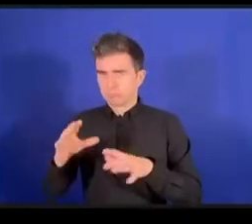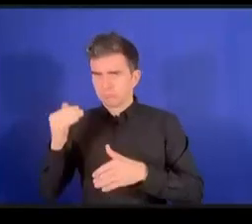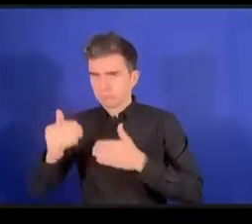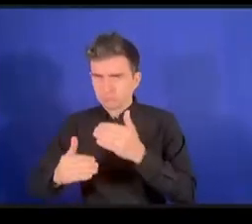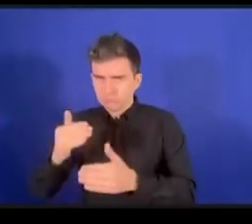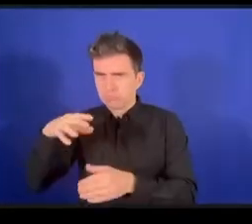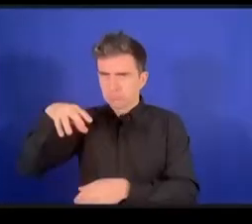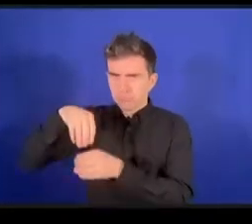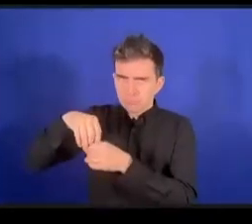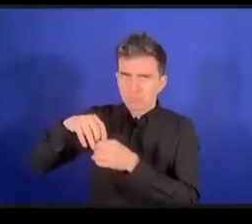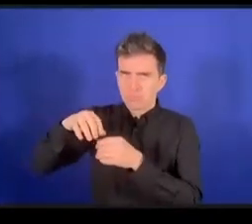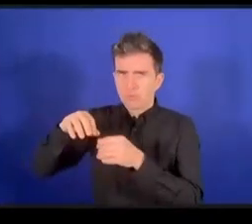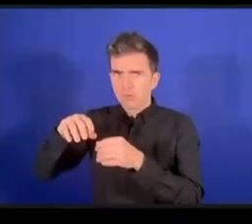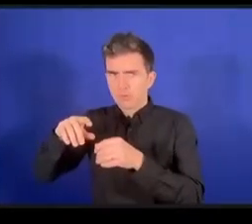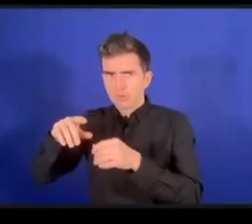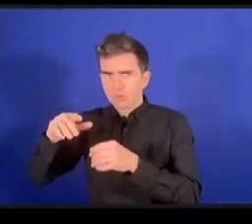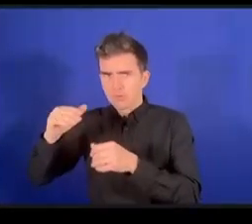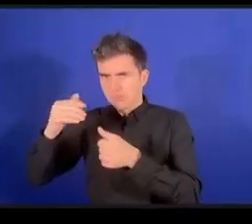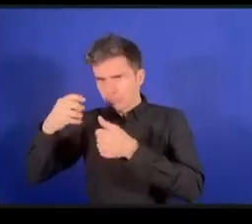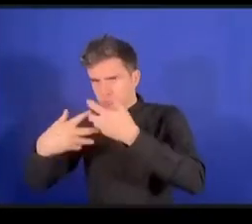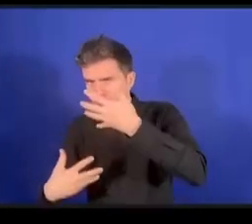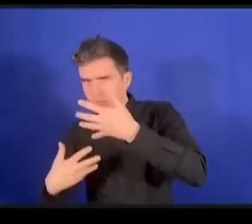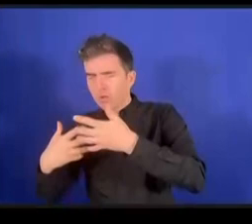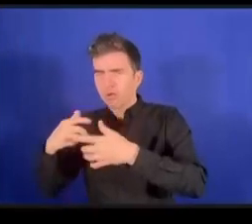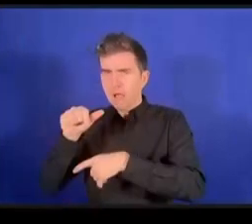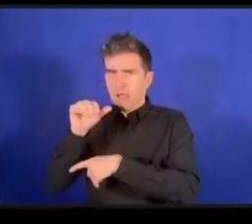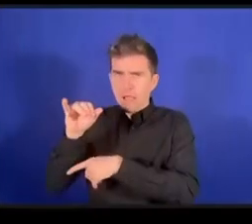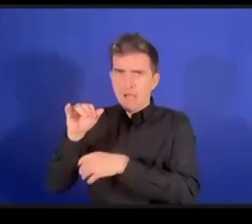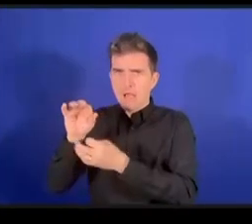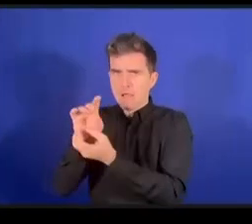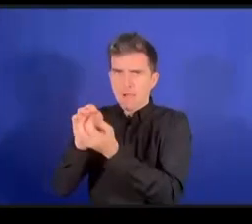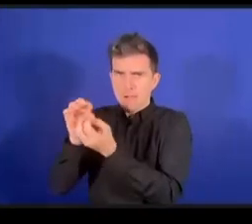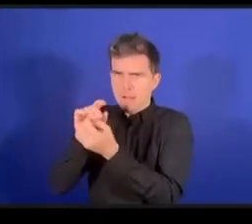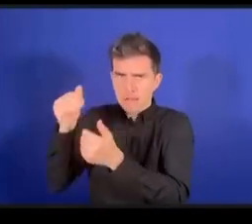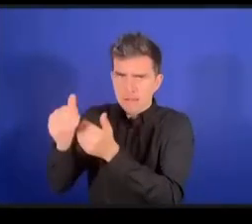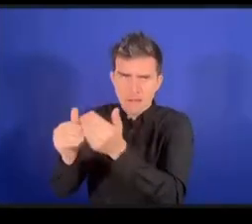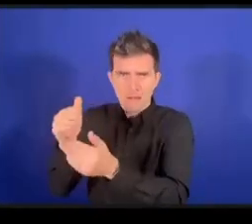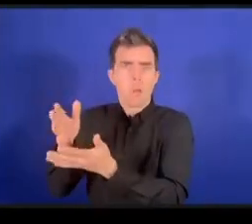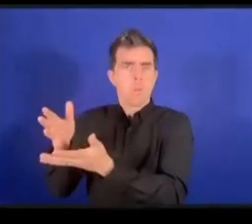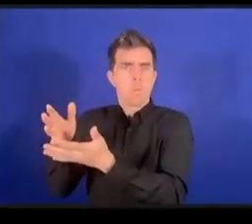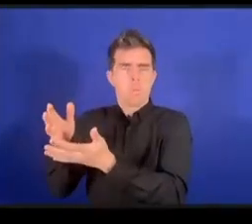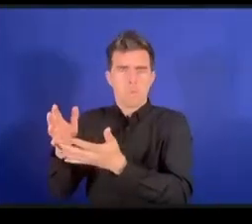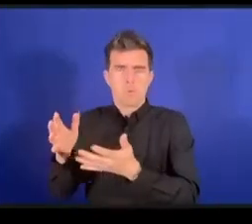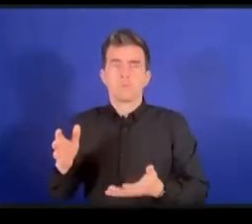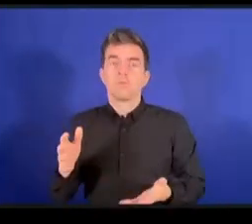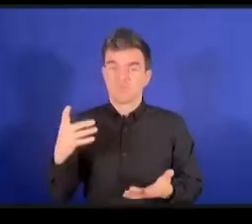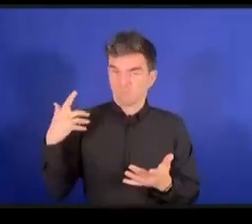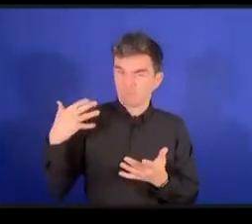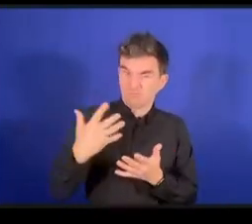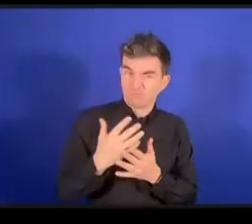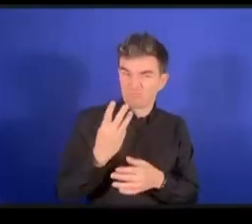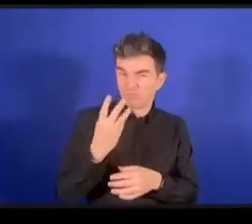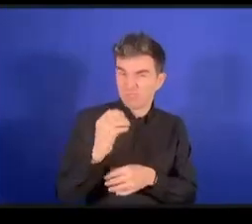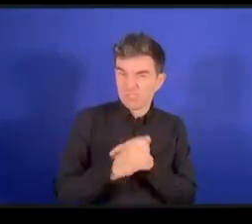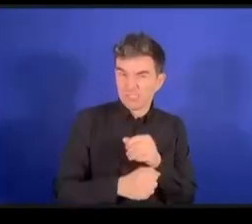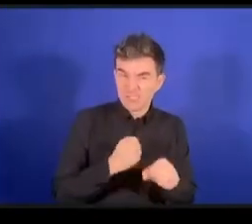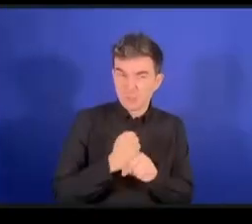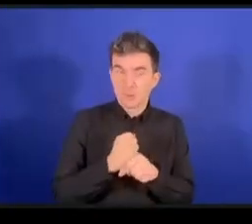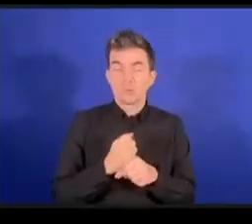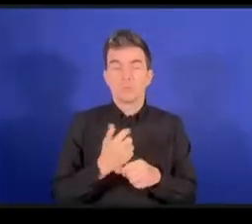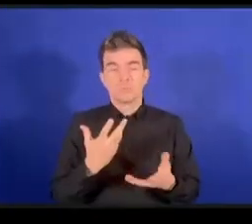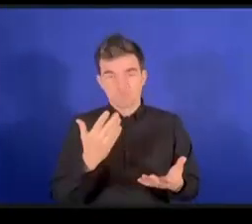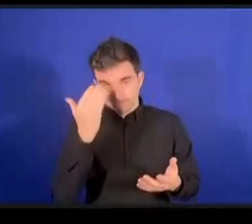studies on internet governance and formal construction of institutions, and see, for example, what the